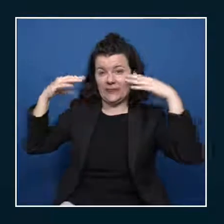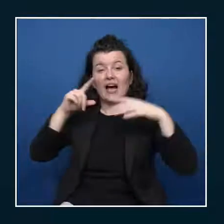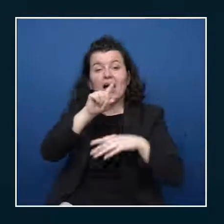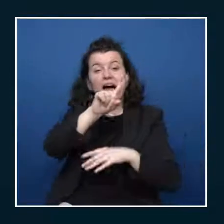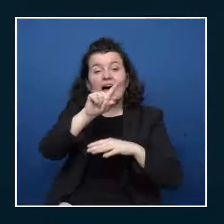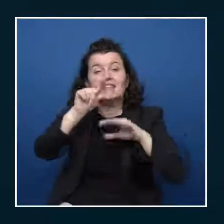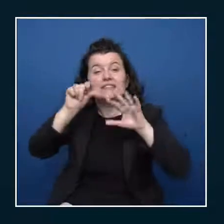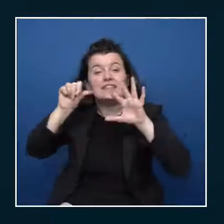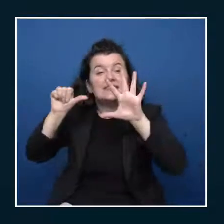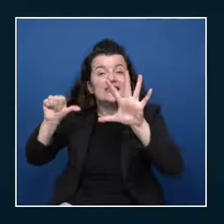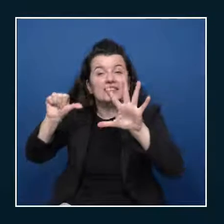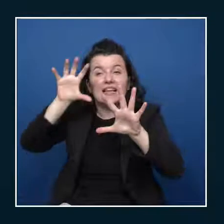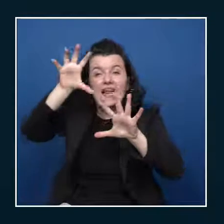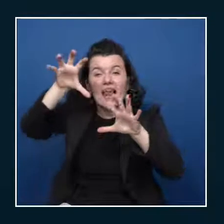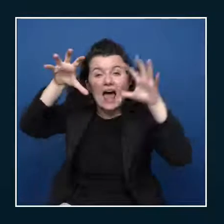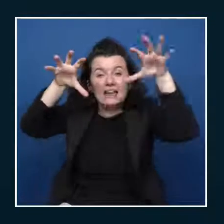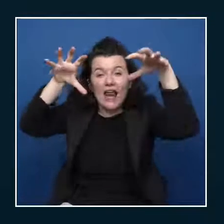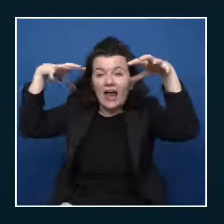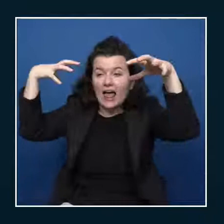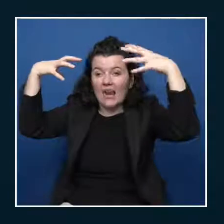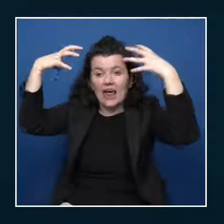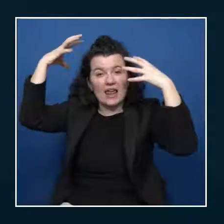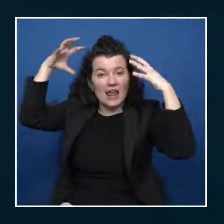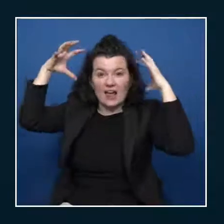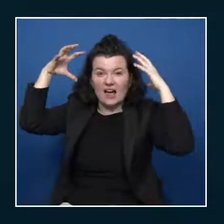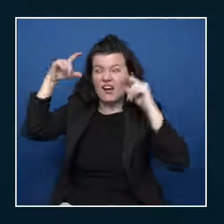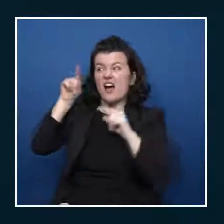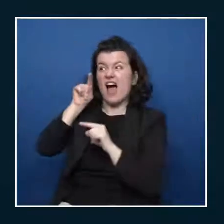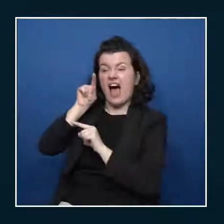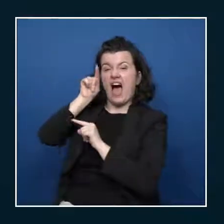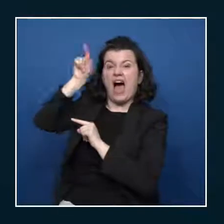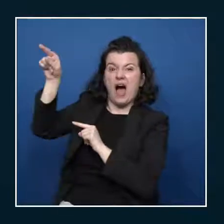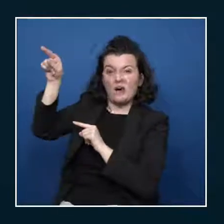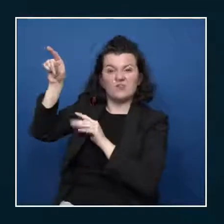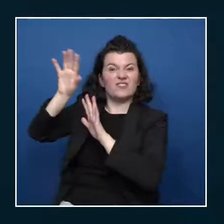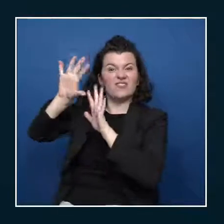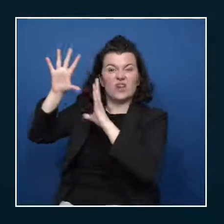going just to light the room now. It's pitch black dark outside.